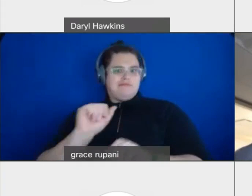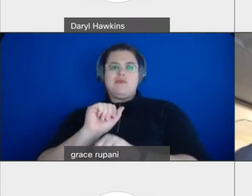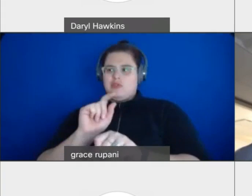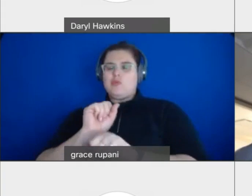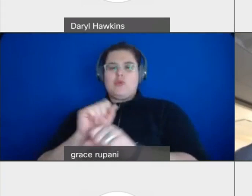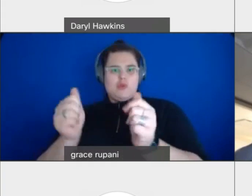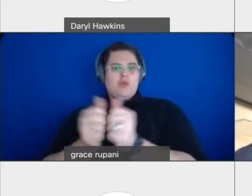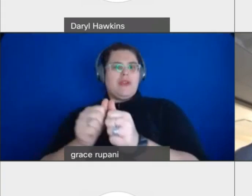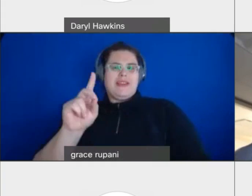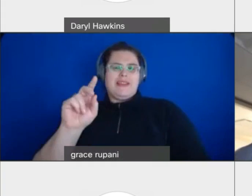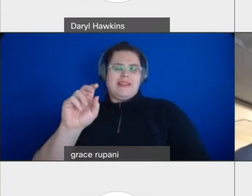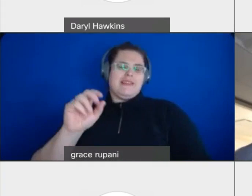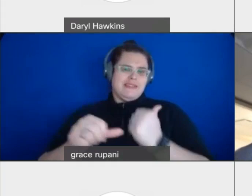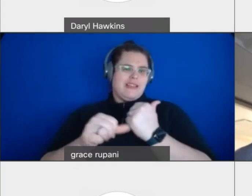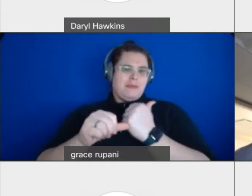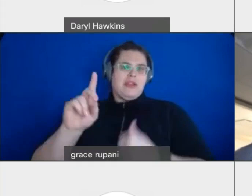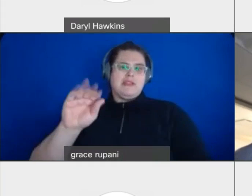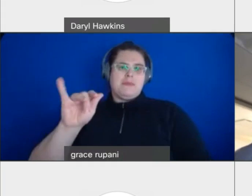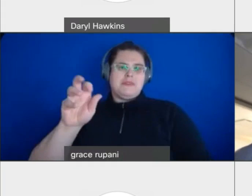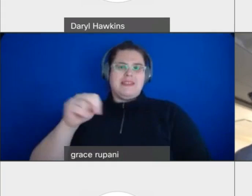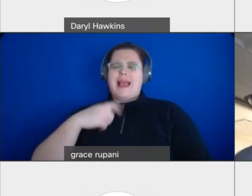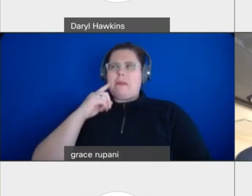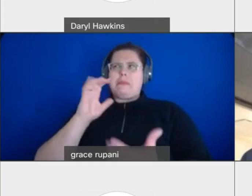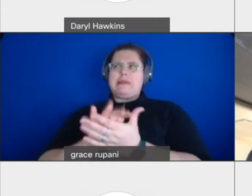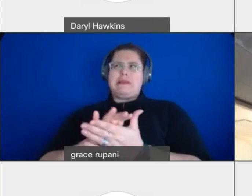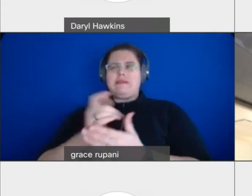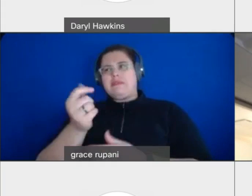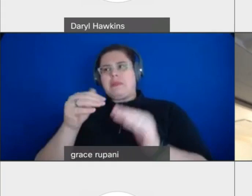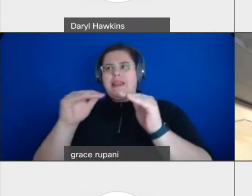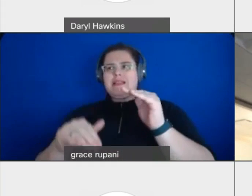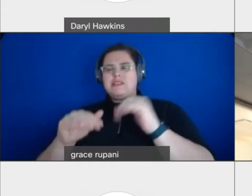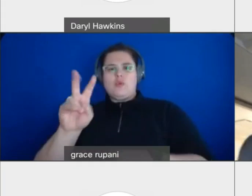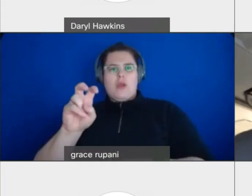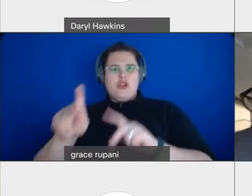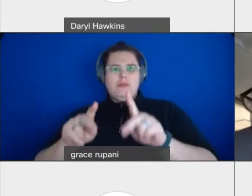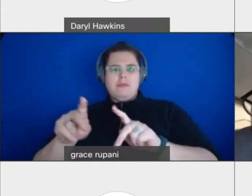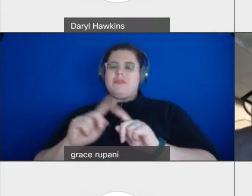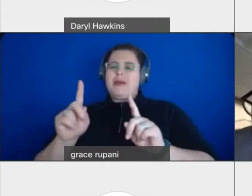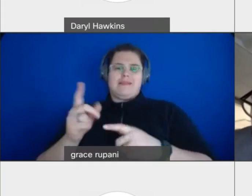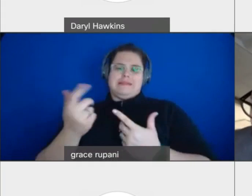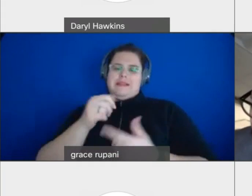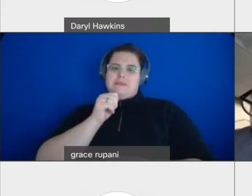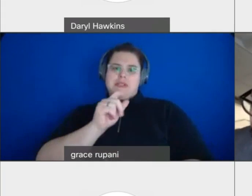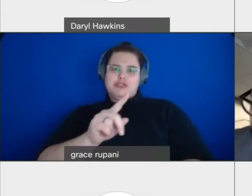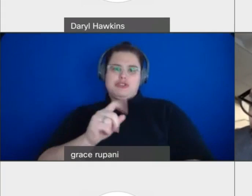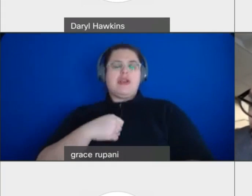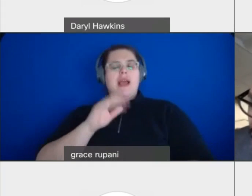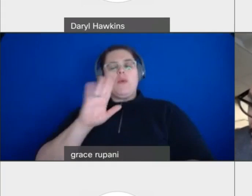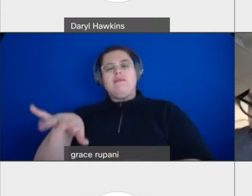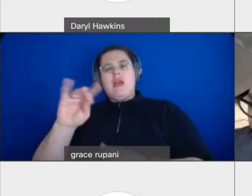200 people, but don't quote me on that answer, and we'll get you that number. And I will